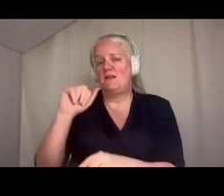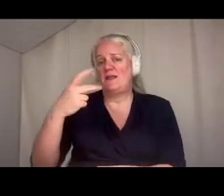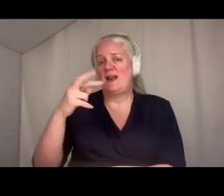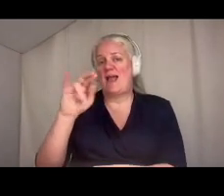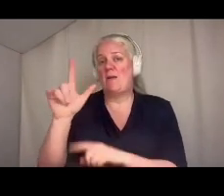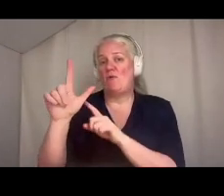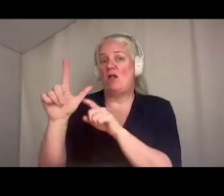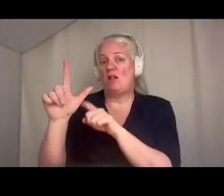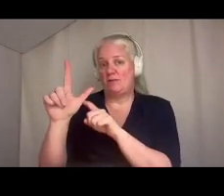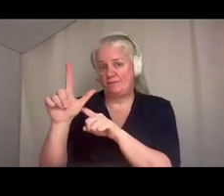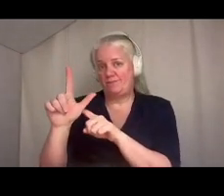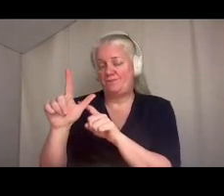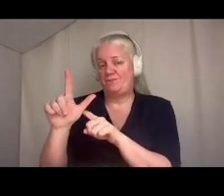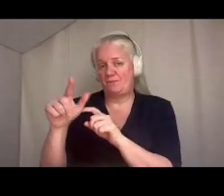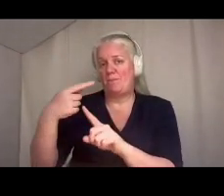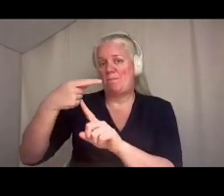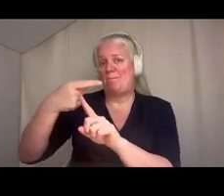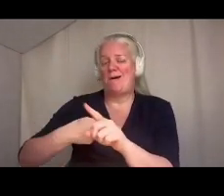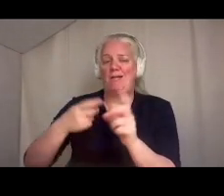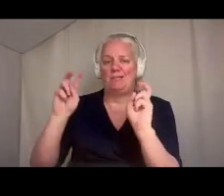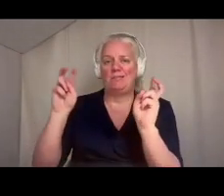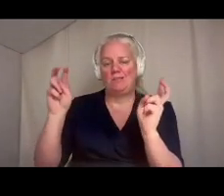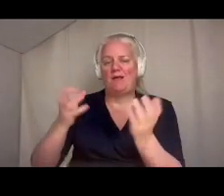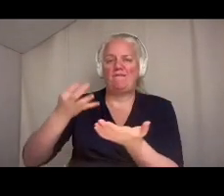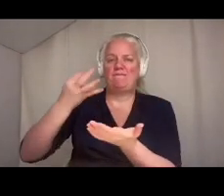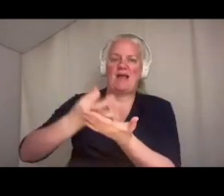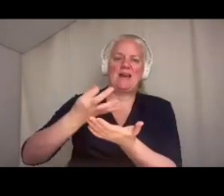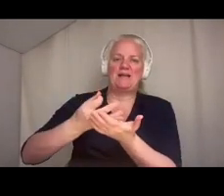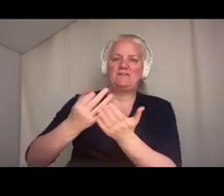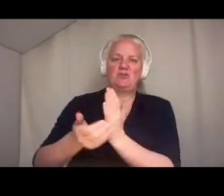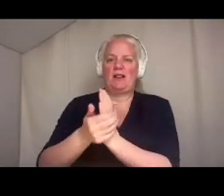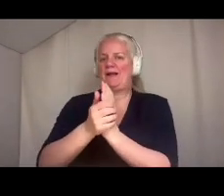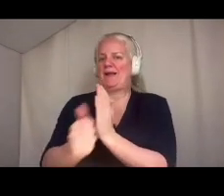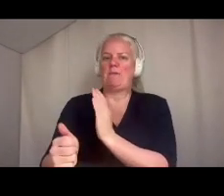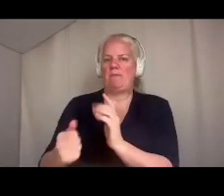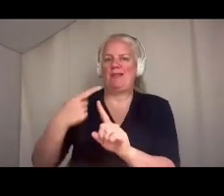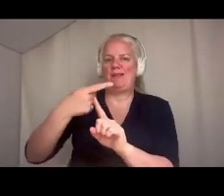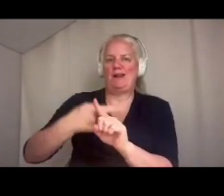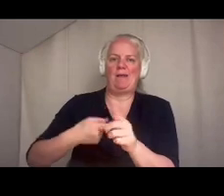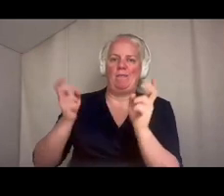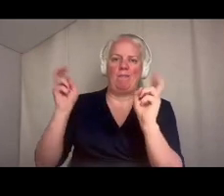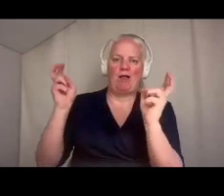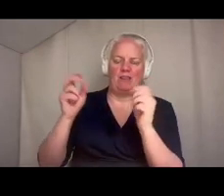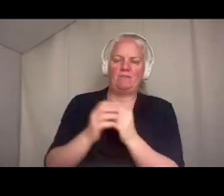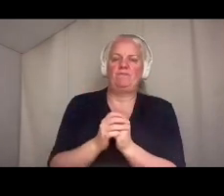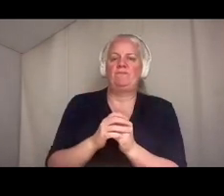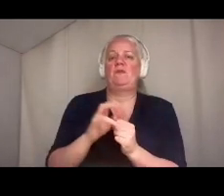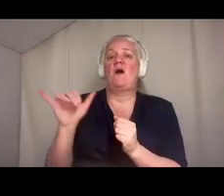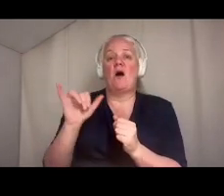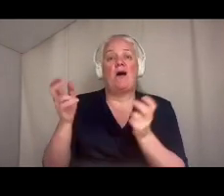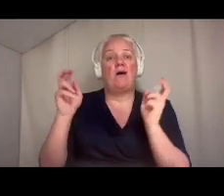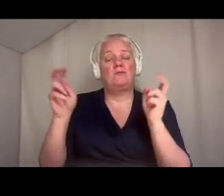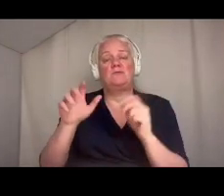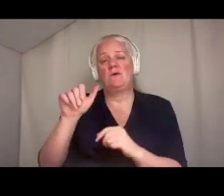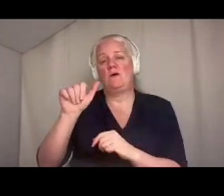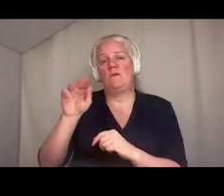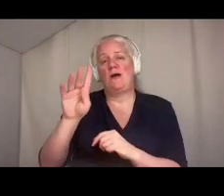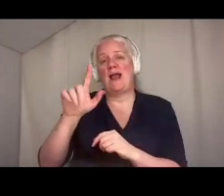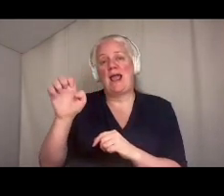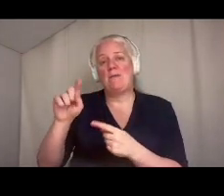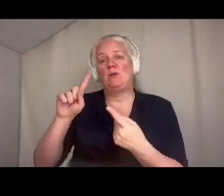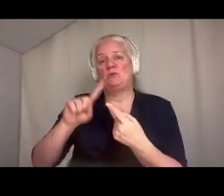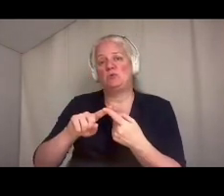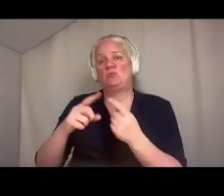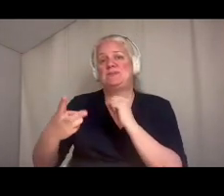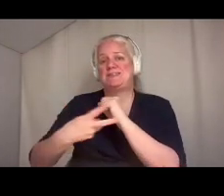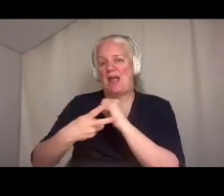is Financial Capability Month, and it is also Able to Save Month. And if you are subscribed